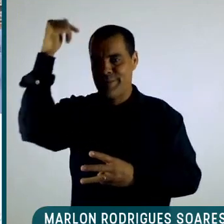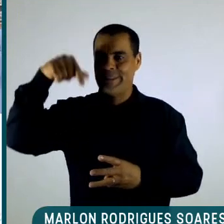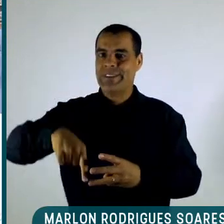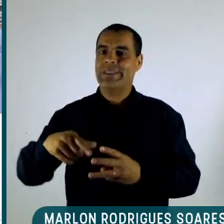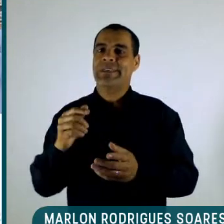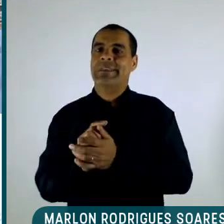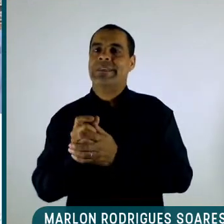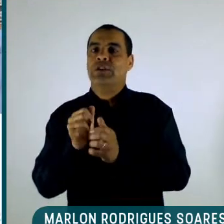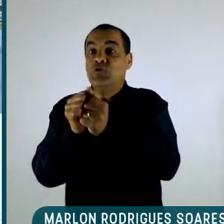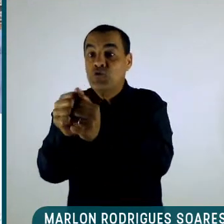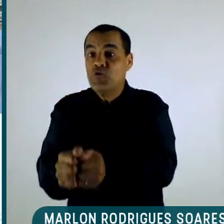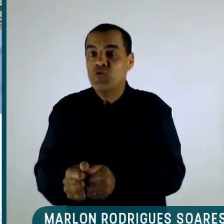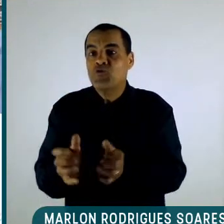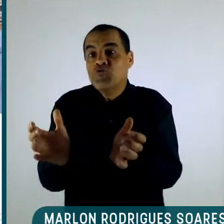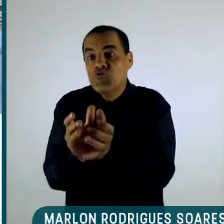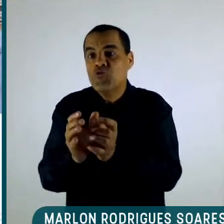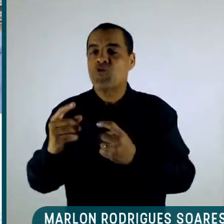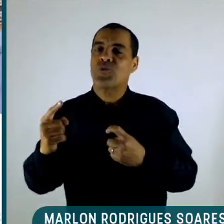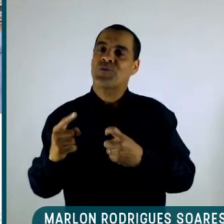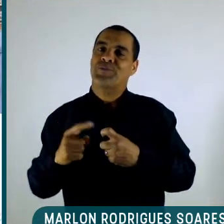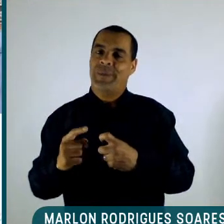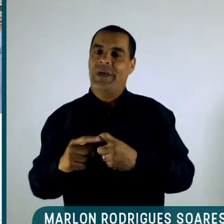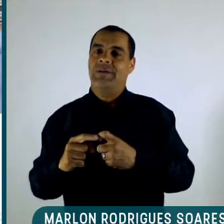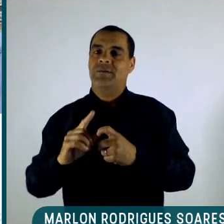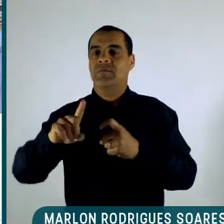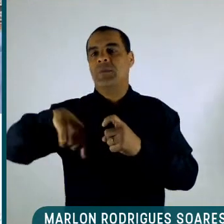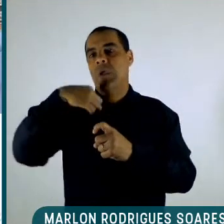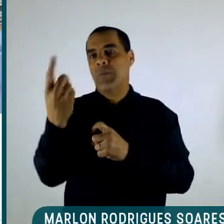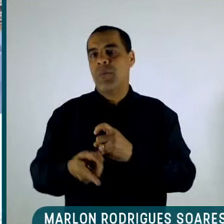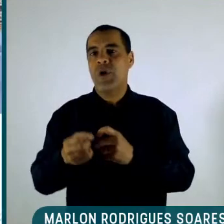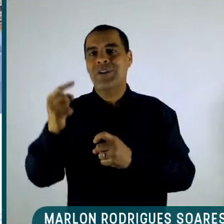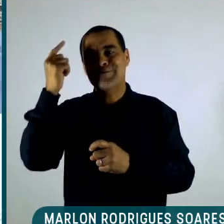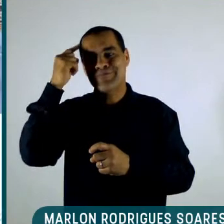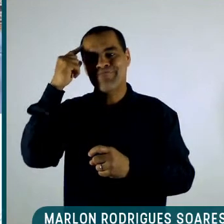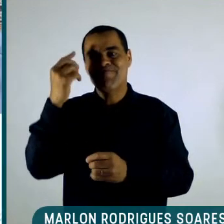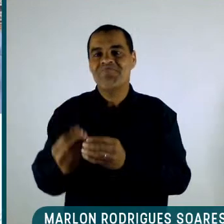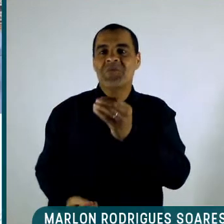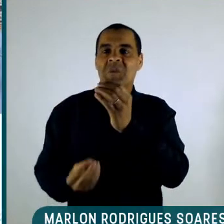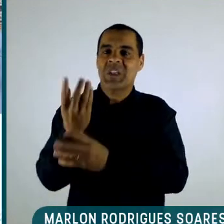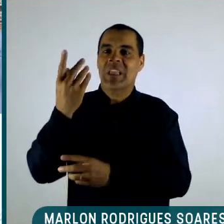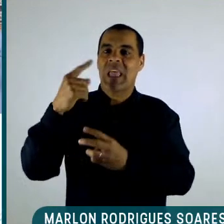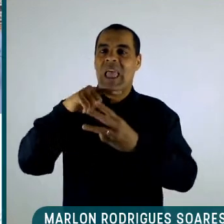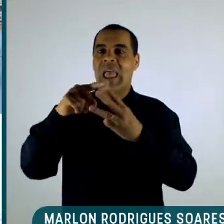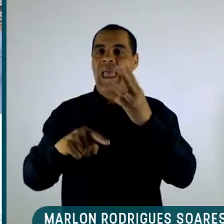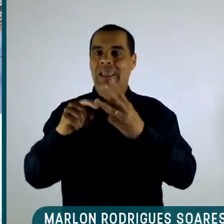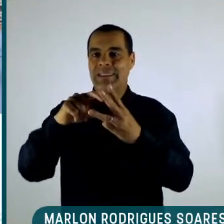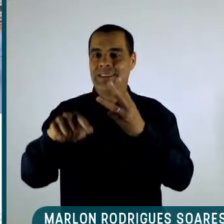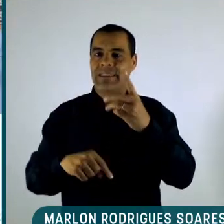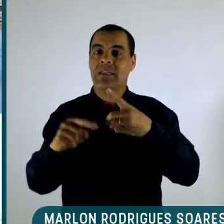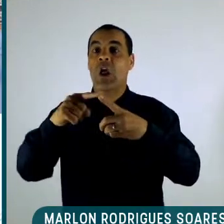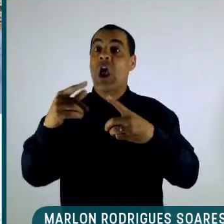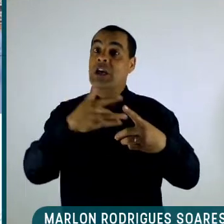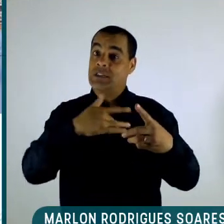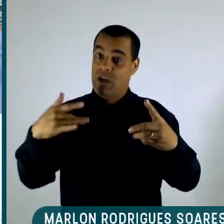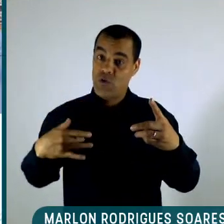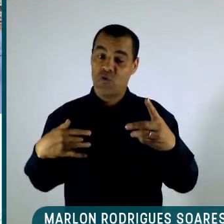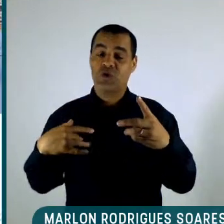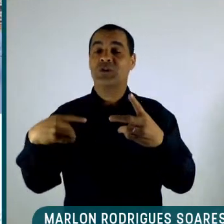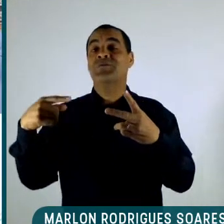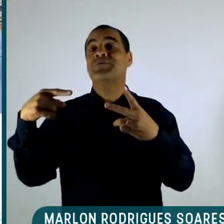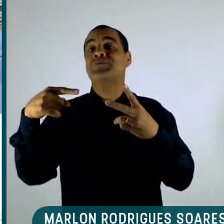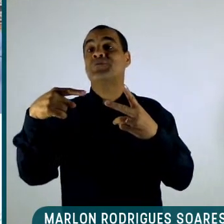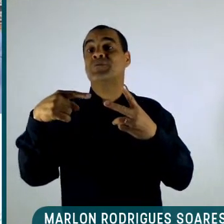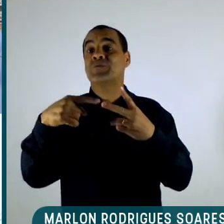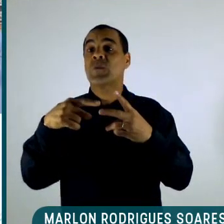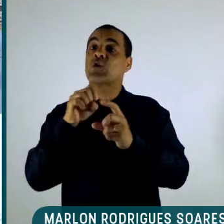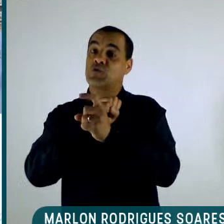for the population together with a medical team. And then we decided to create 3 pillars in which we could face issues such